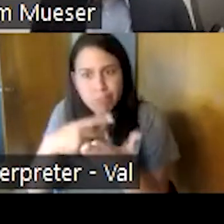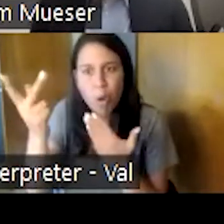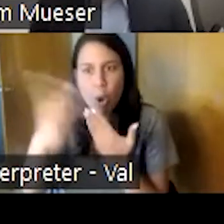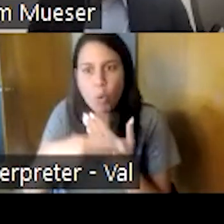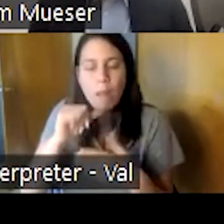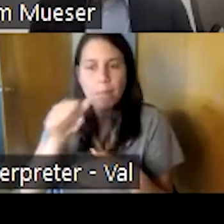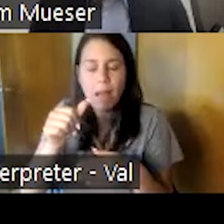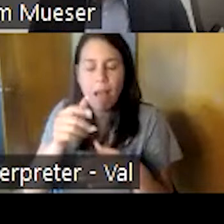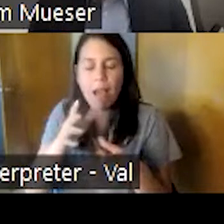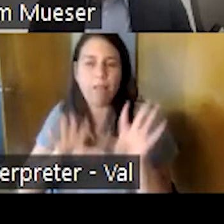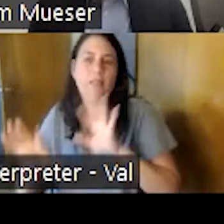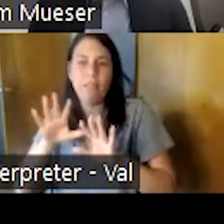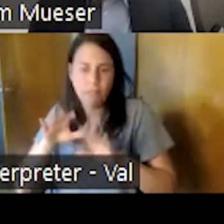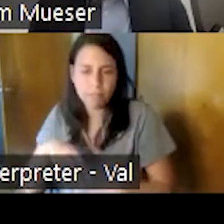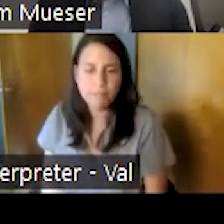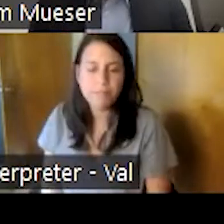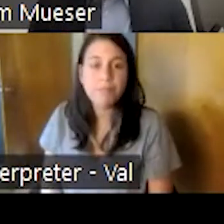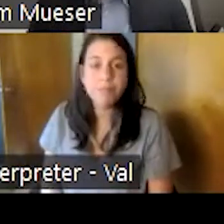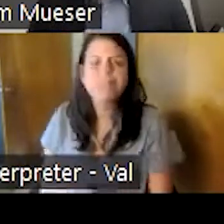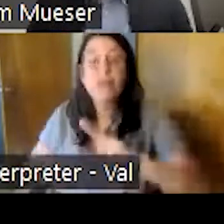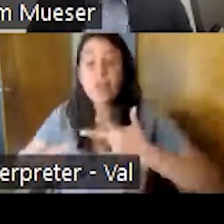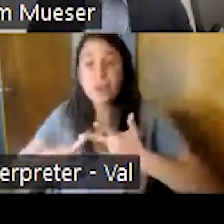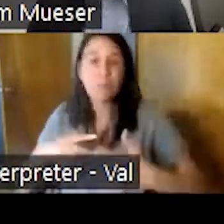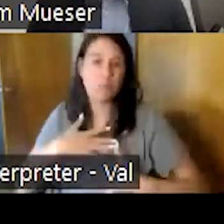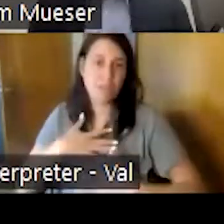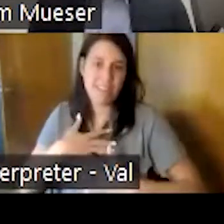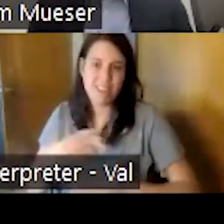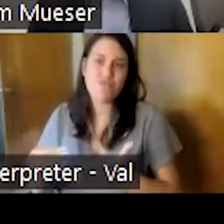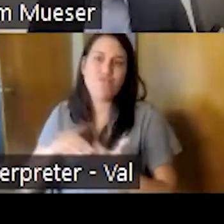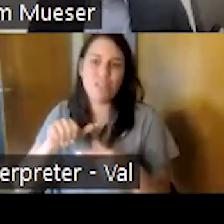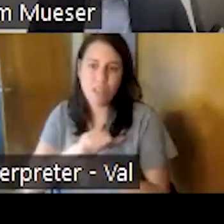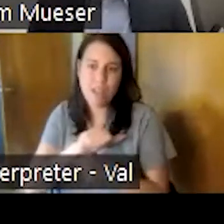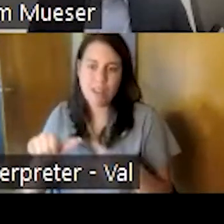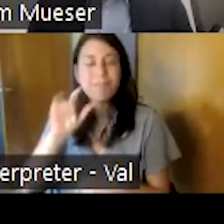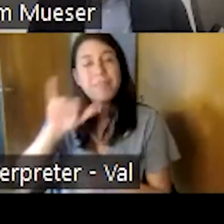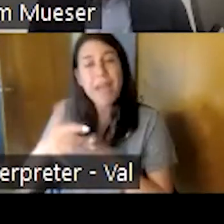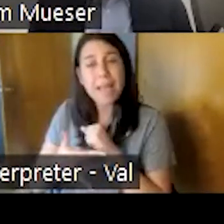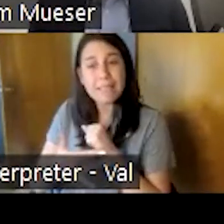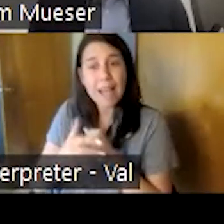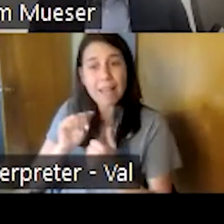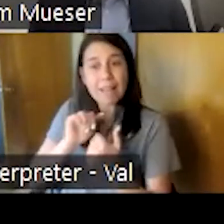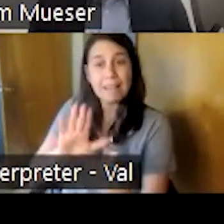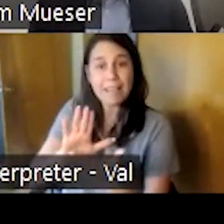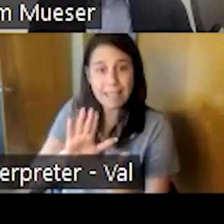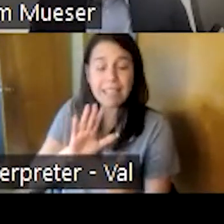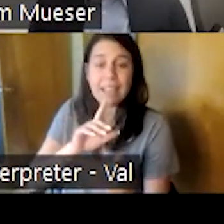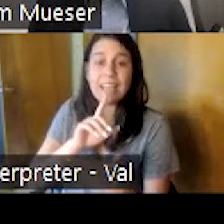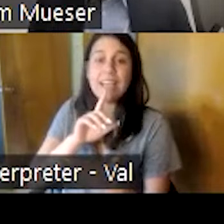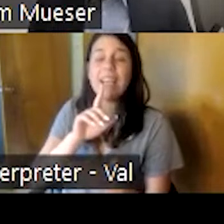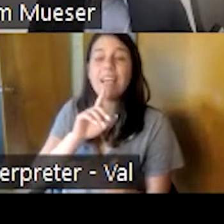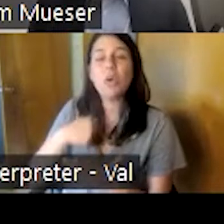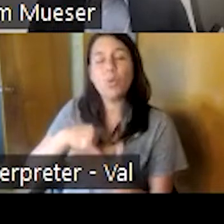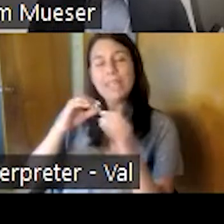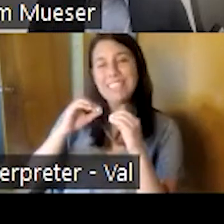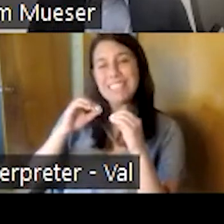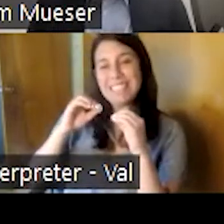teach breathing retraining, a technique that in the long run is thought of as an anxiety management technique, but we teach